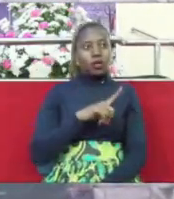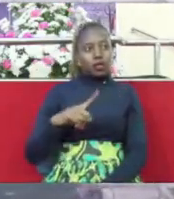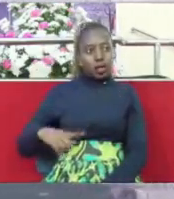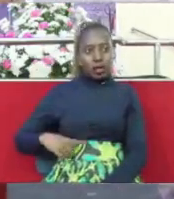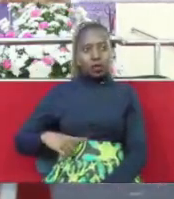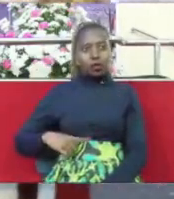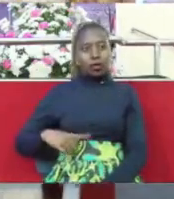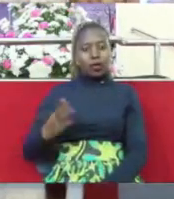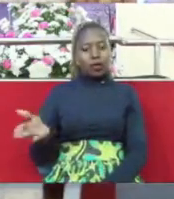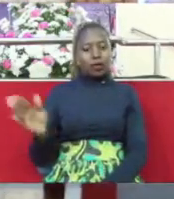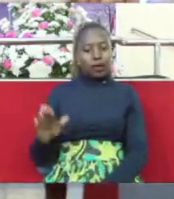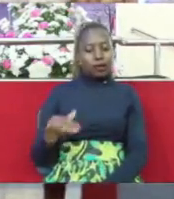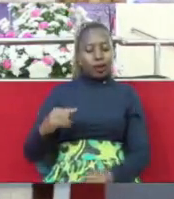thy